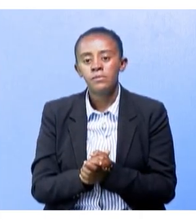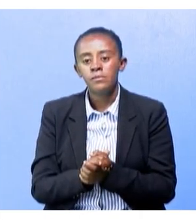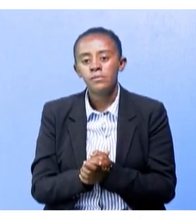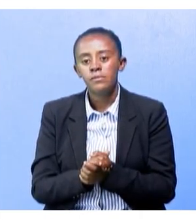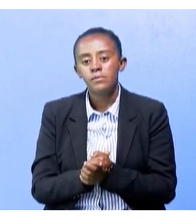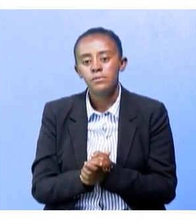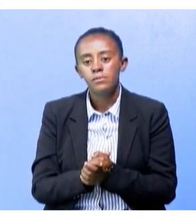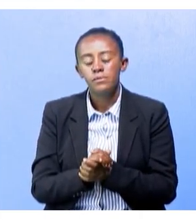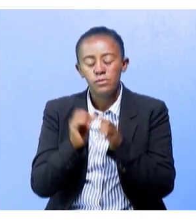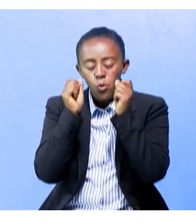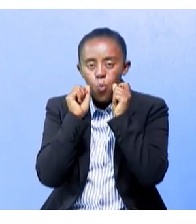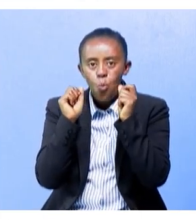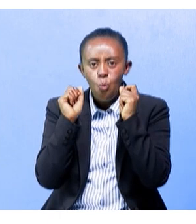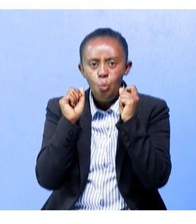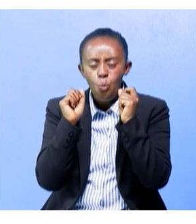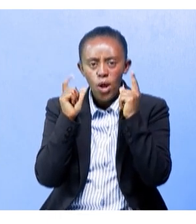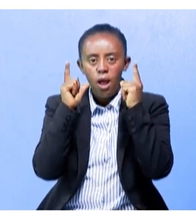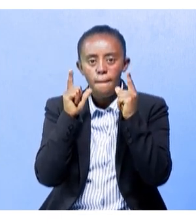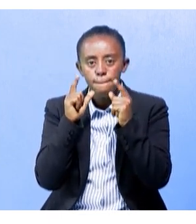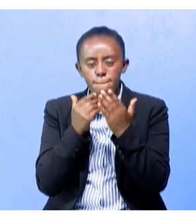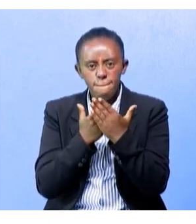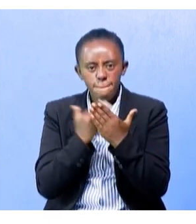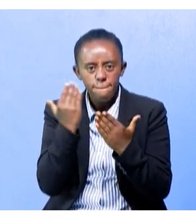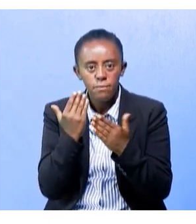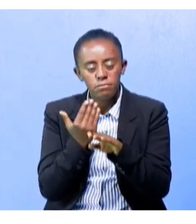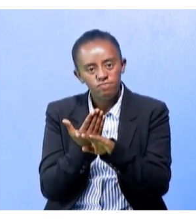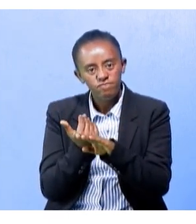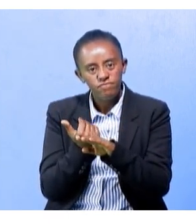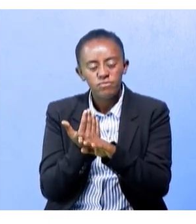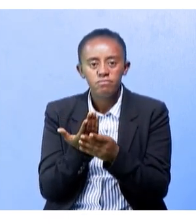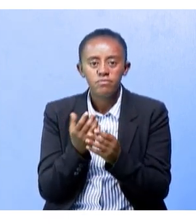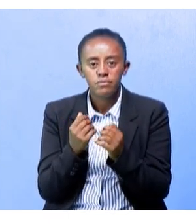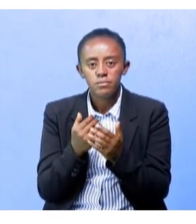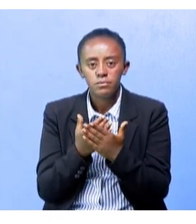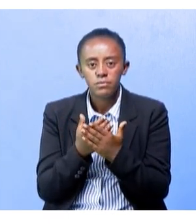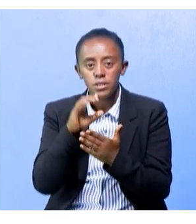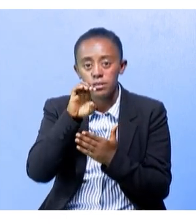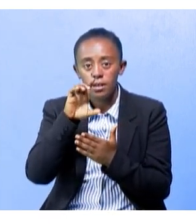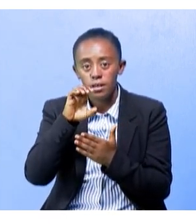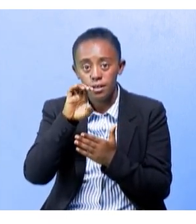wake up early. He didn't wake up early.